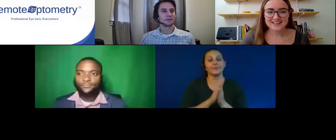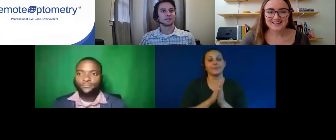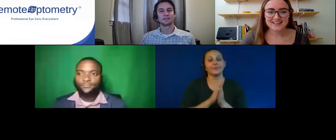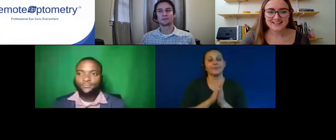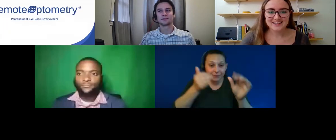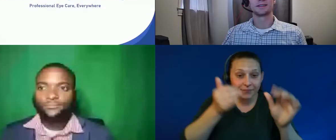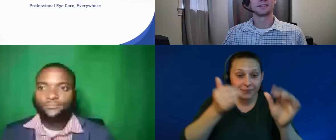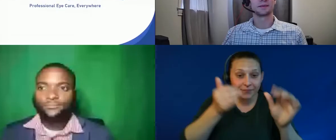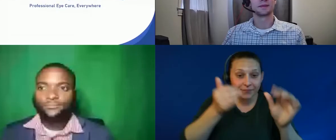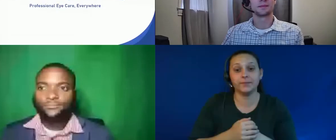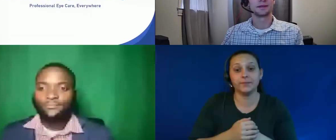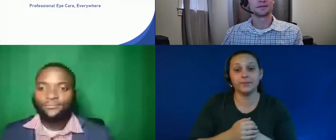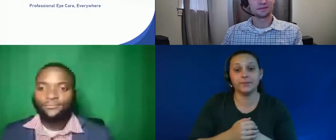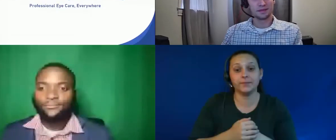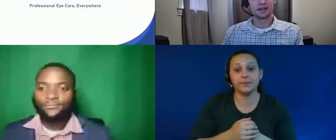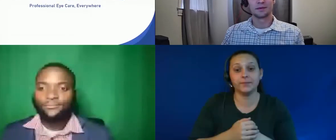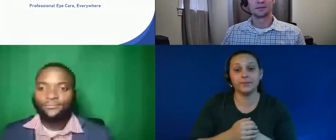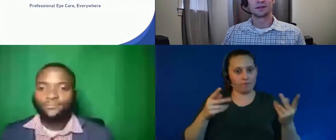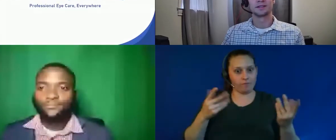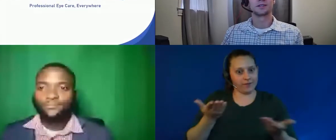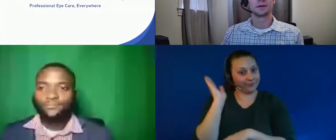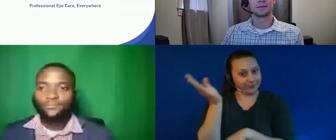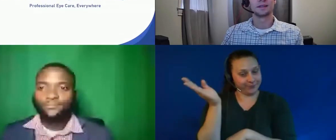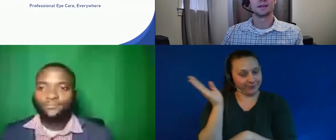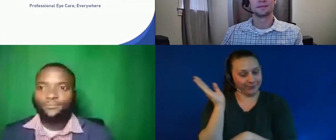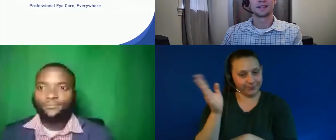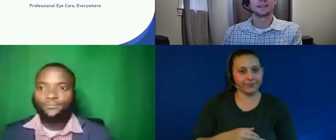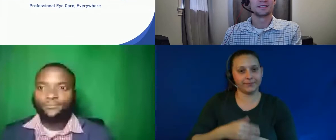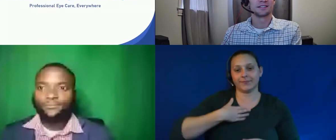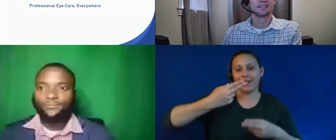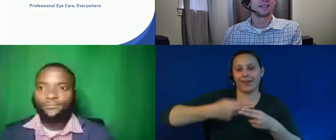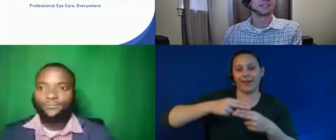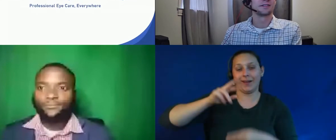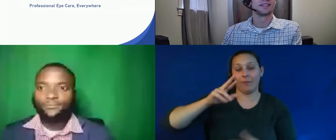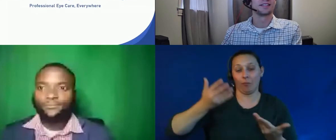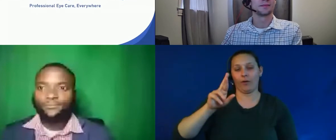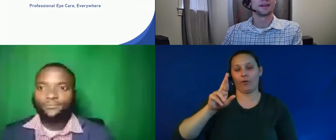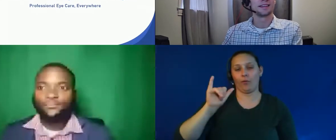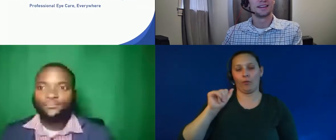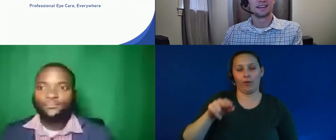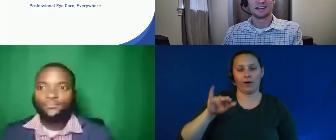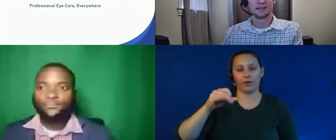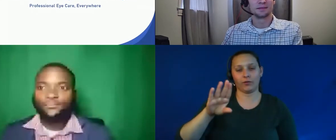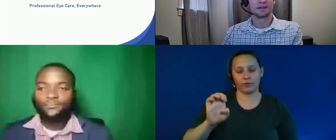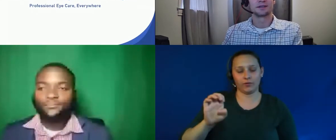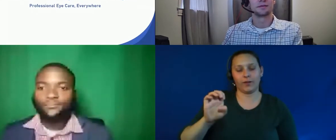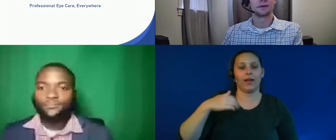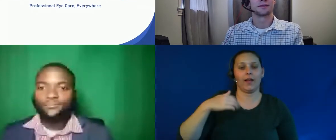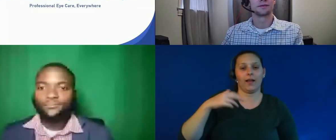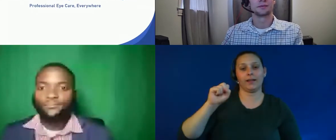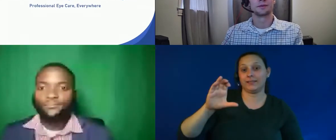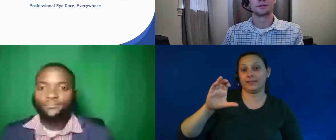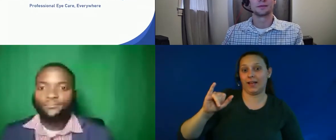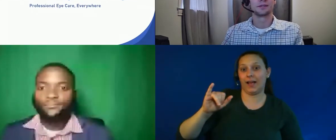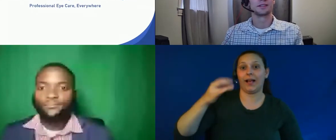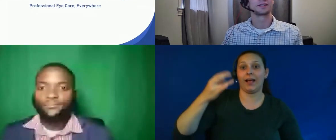I appreciate the opportunity to be up here. My name is Ryan Job. I'm a MECEng Size 17 alumni, and I'm the co-founder